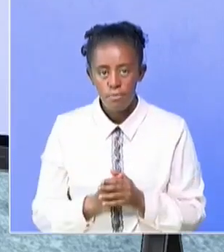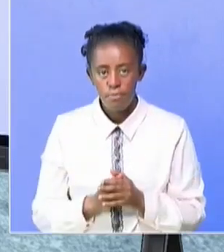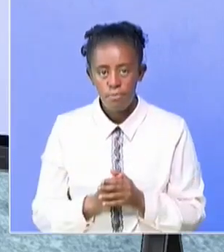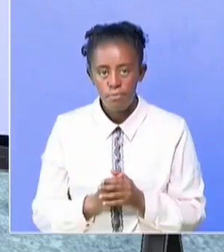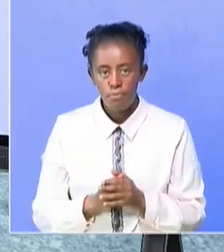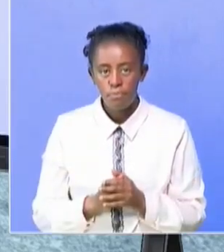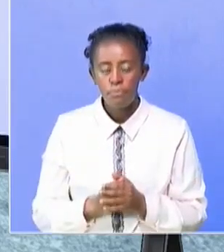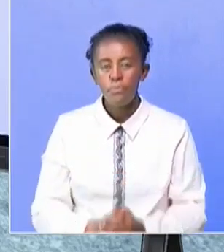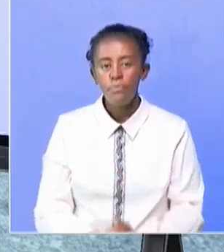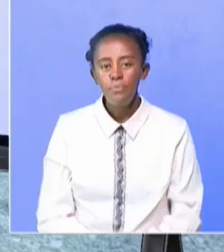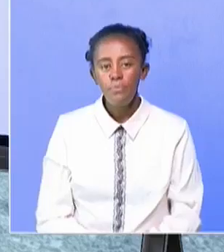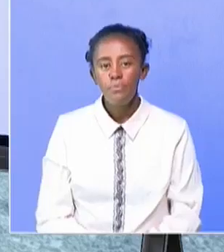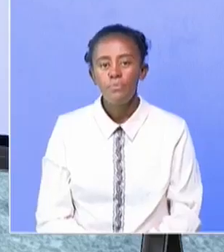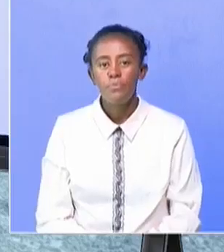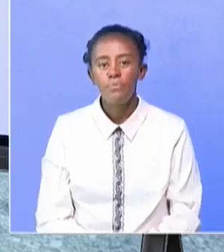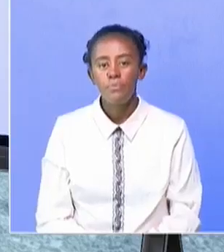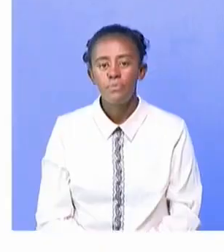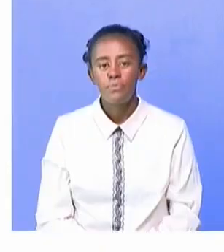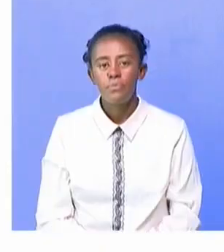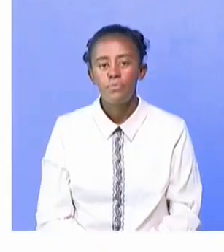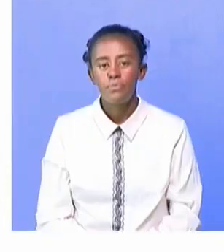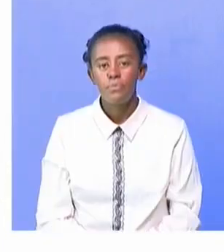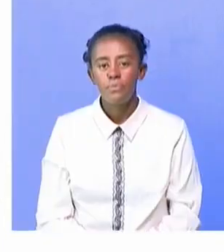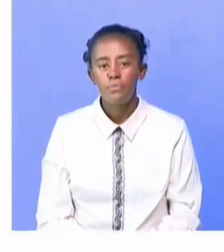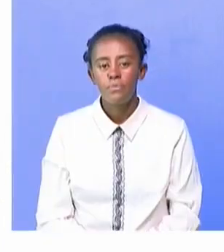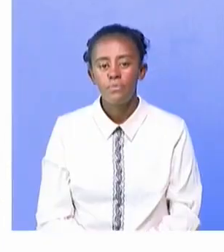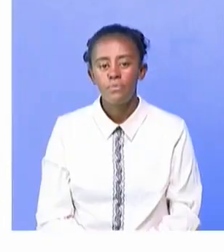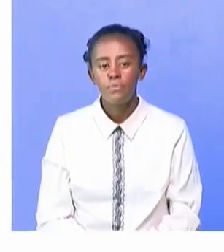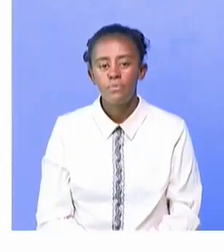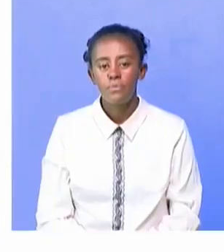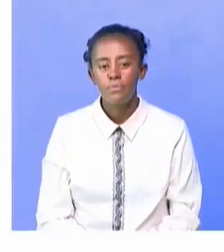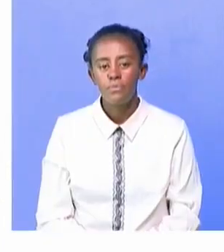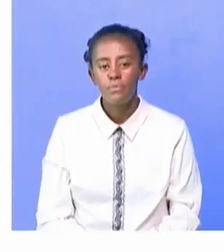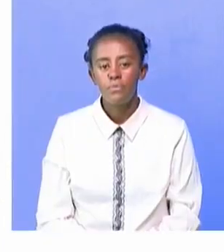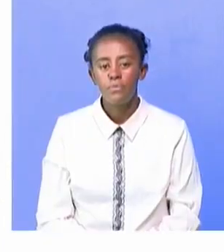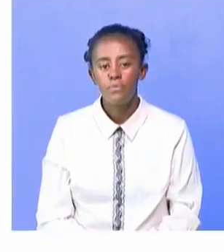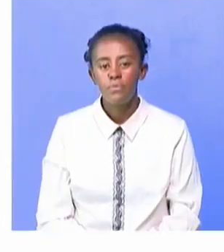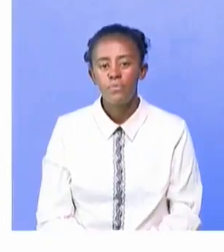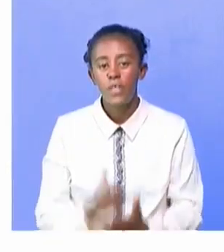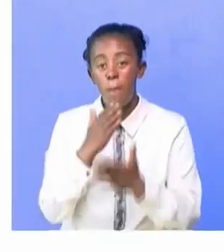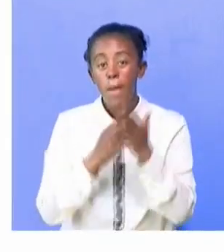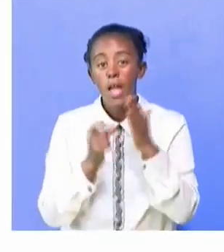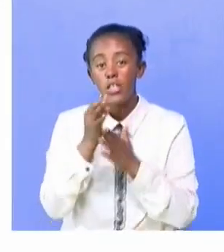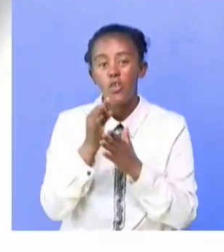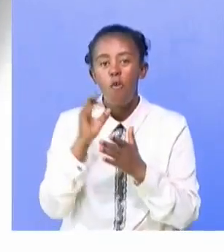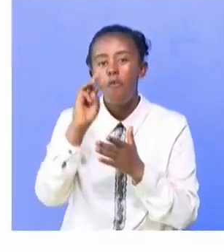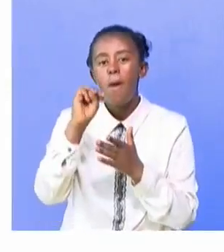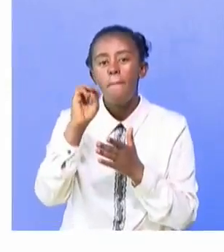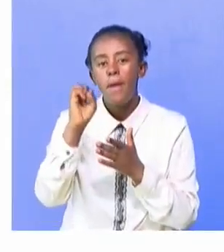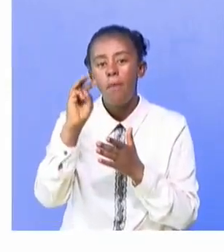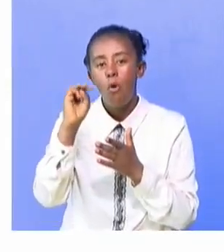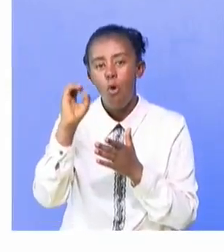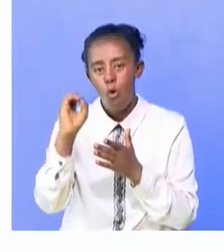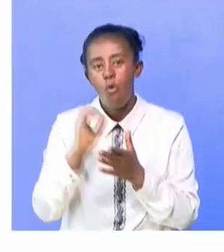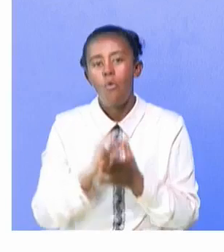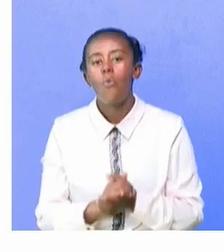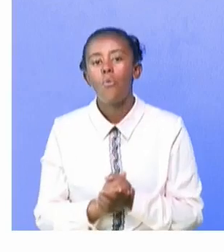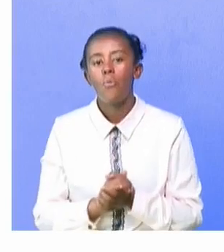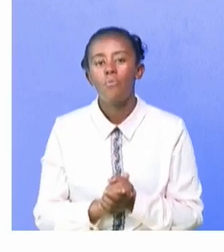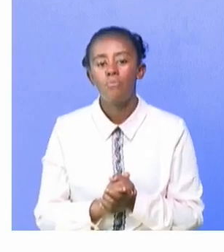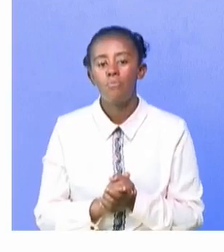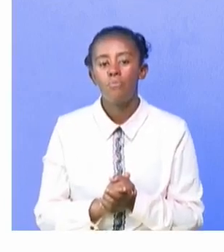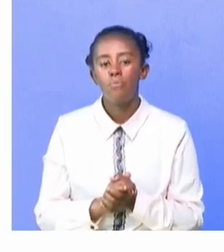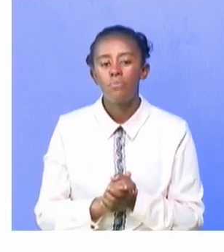make you familiar. Memo, parts of memo. What are they? Parts of